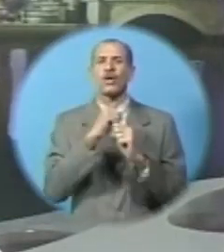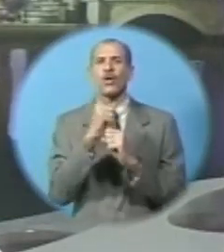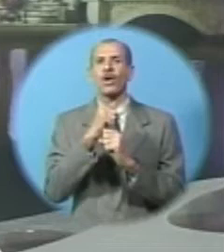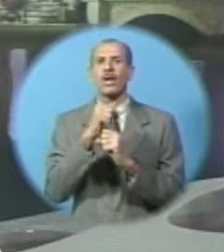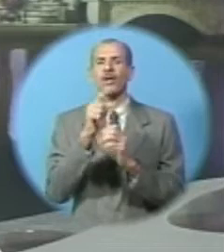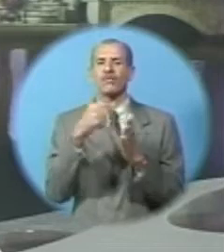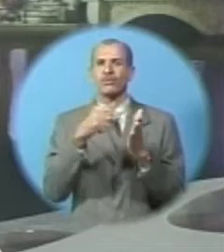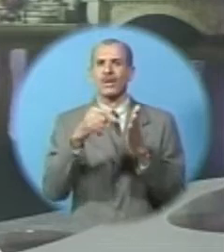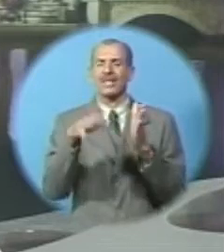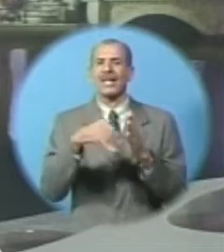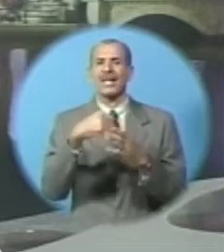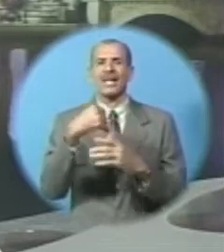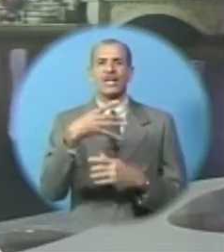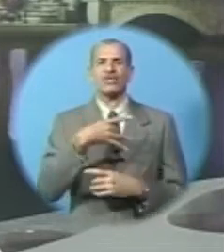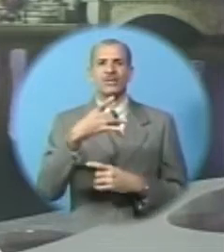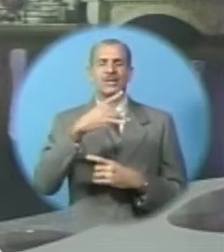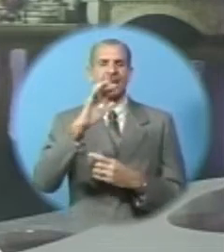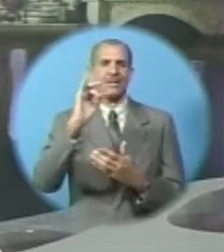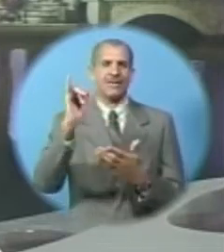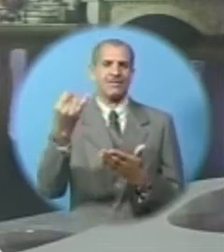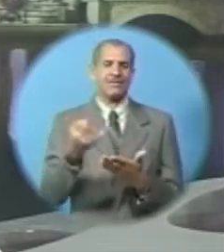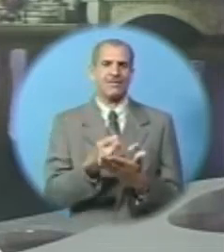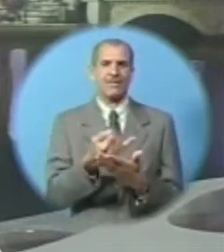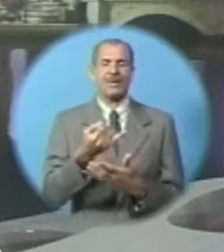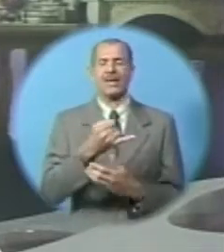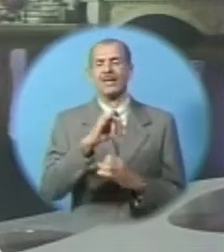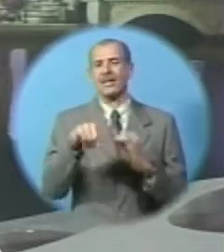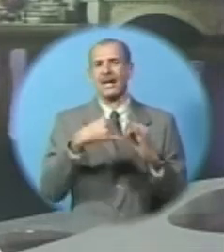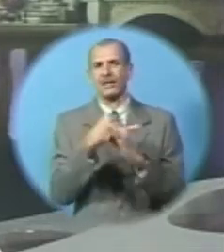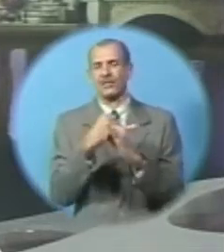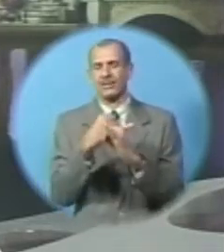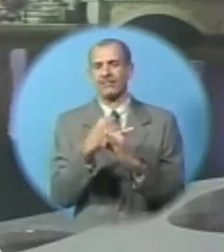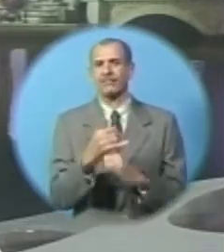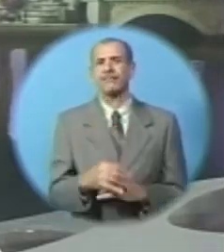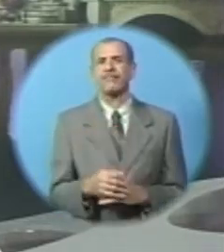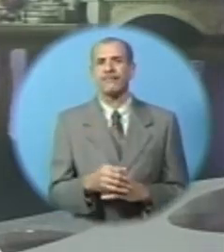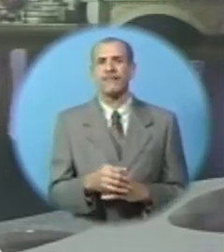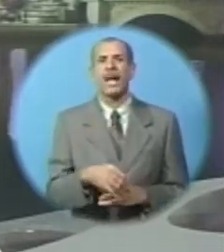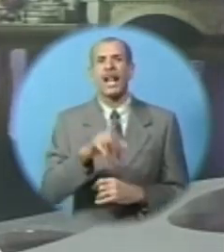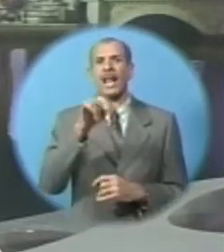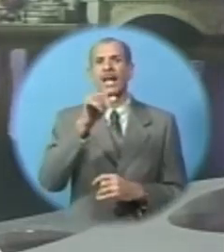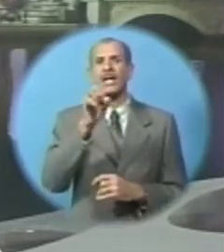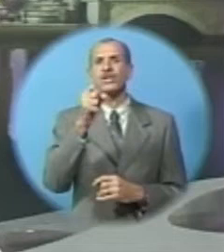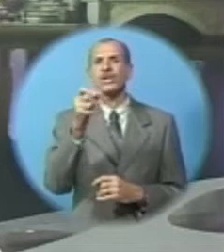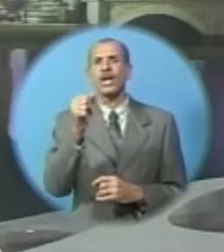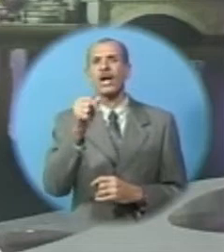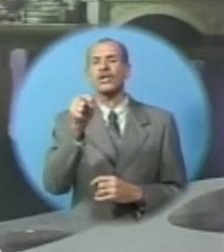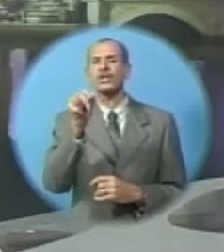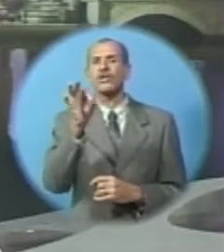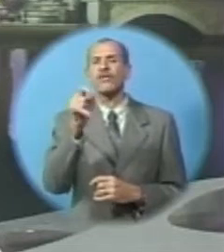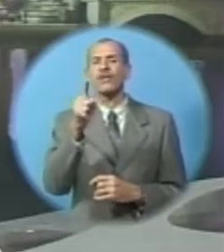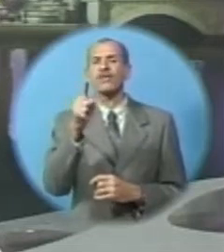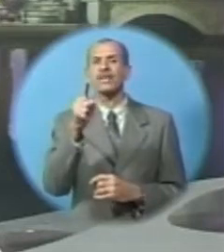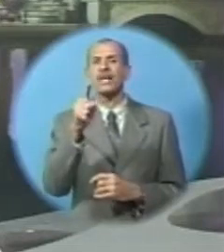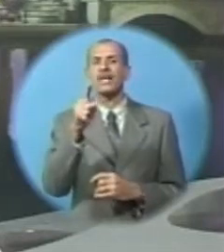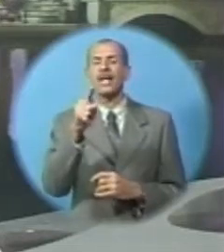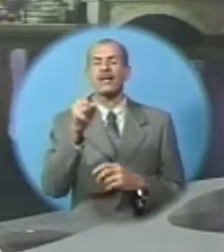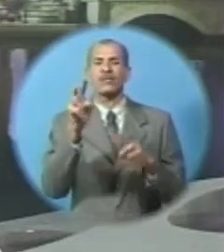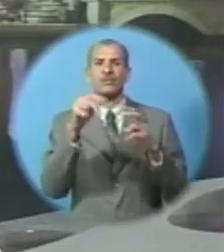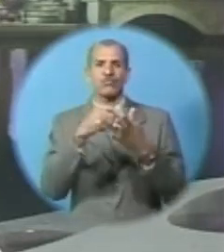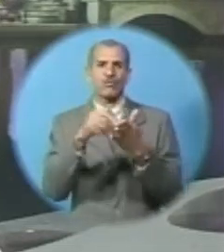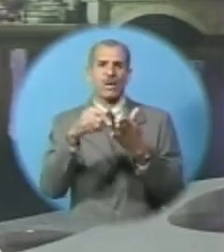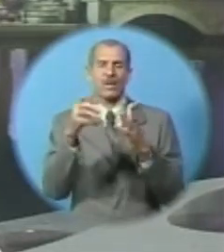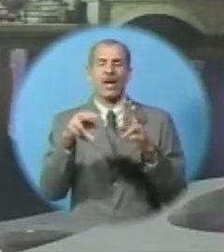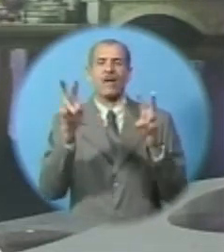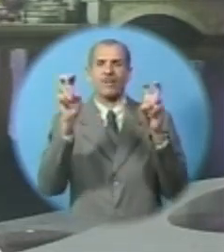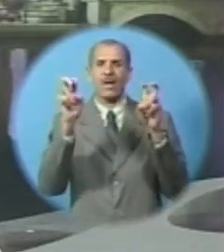attracting international attention for her first book. Lashawna Griffith, author of Lashawna Unlock the Door, explains the book has been